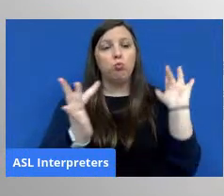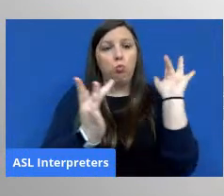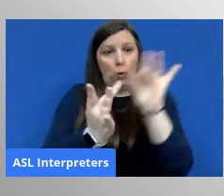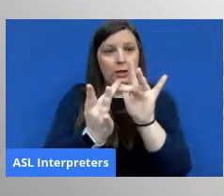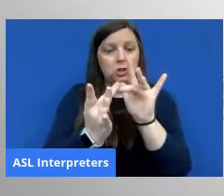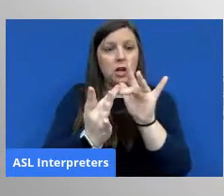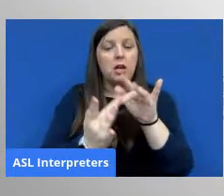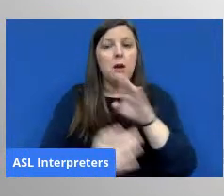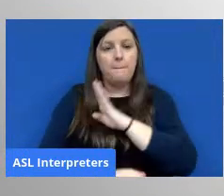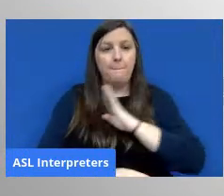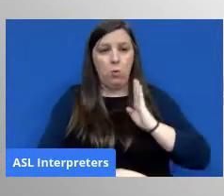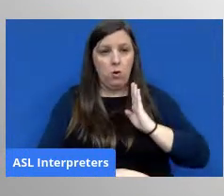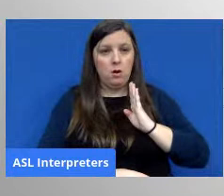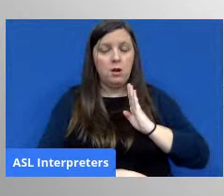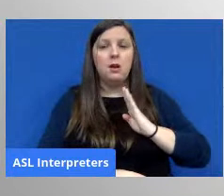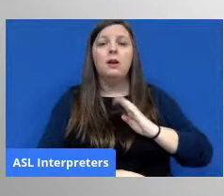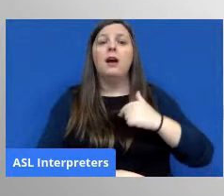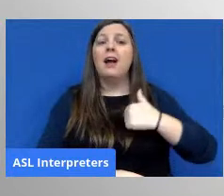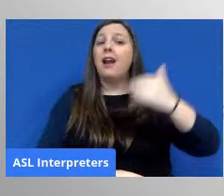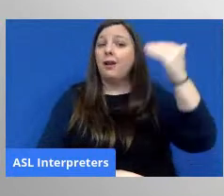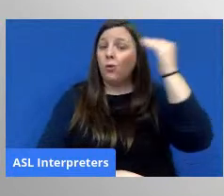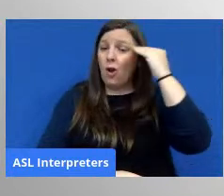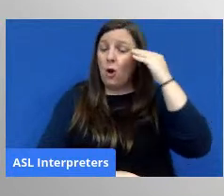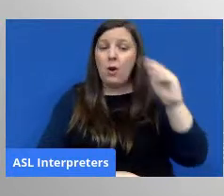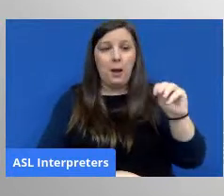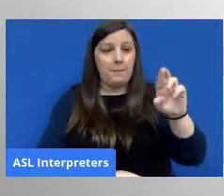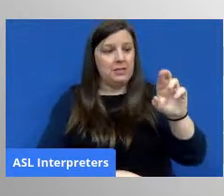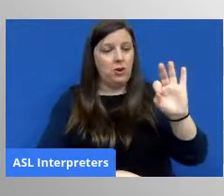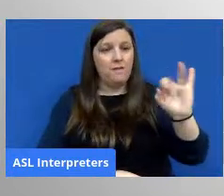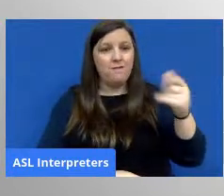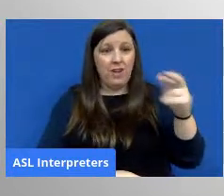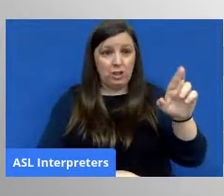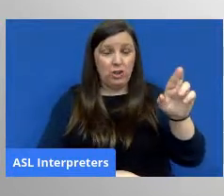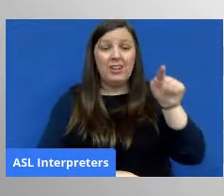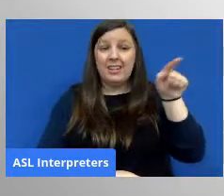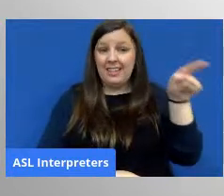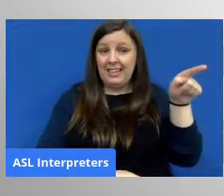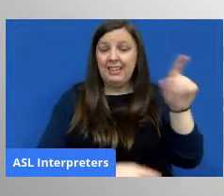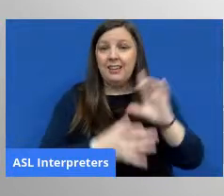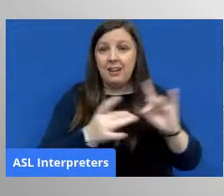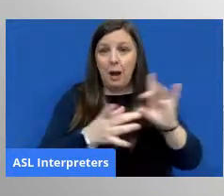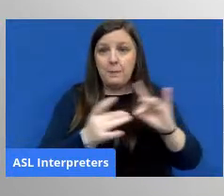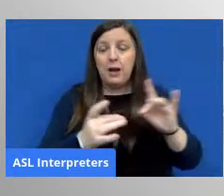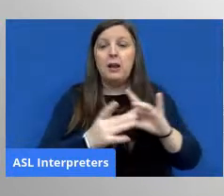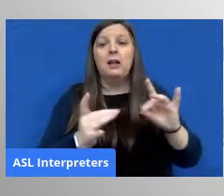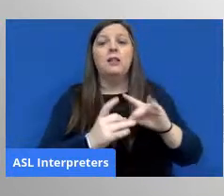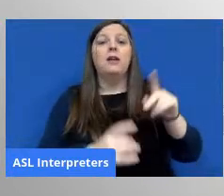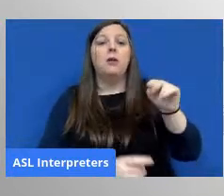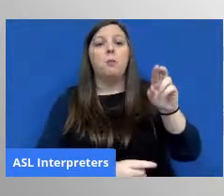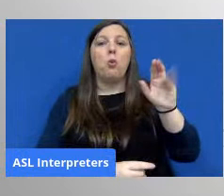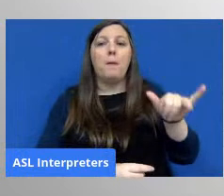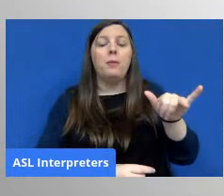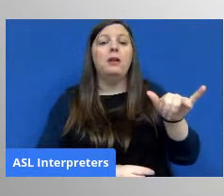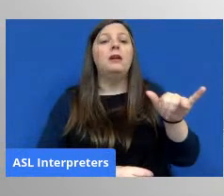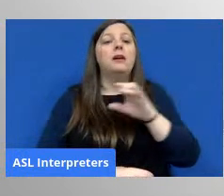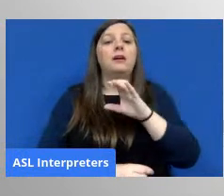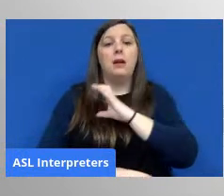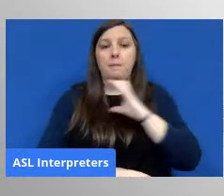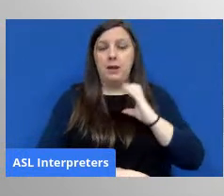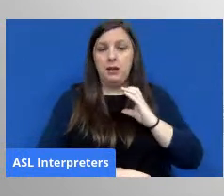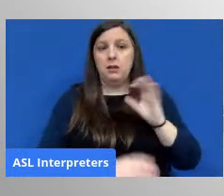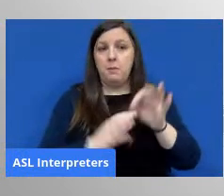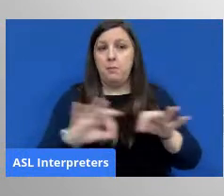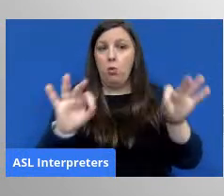and I know Mr. Fisher commented that the property committee is an important committee from his perspective, because